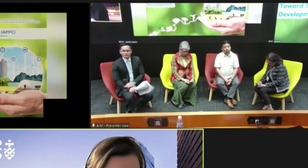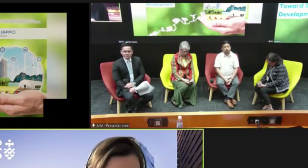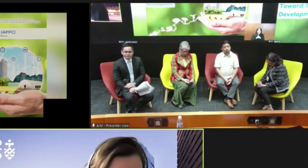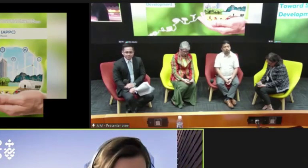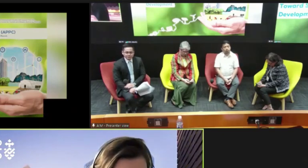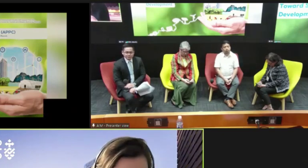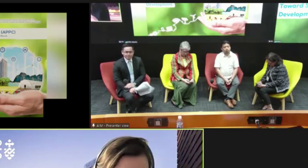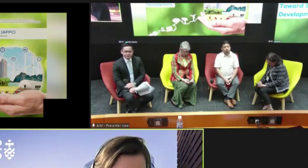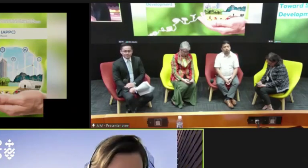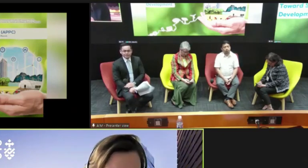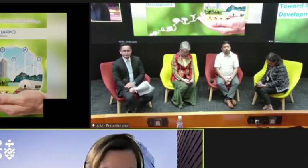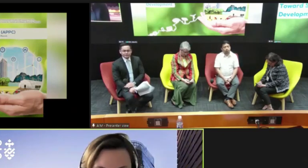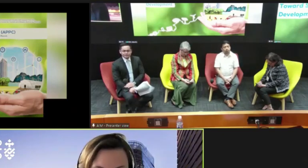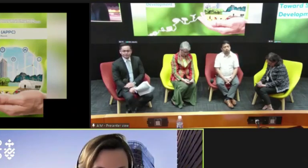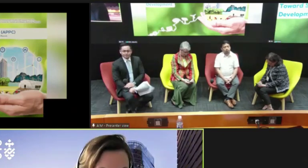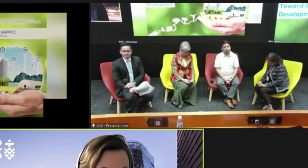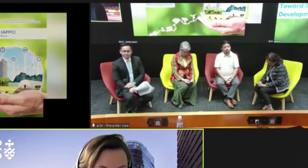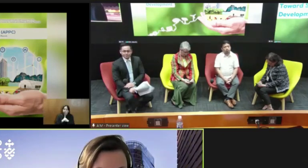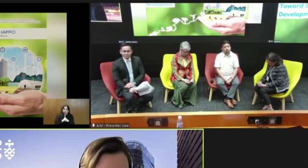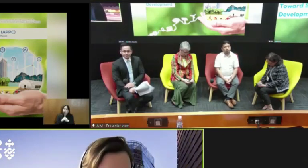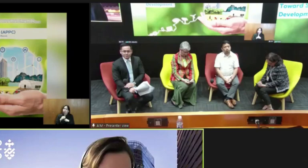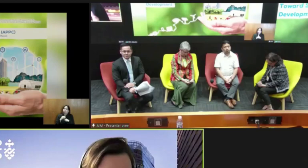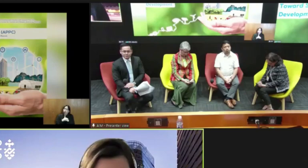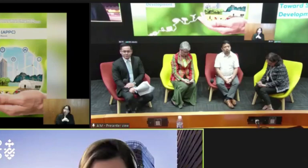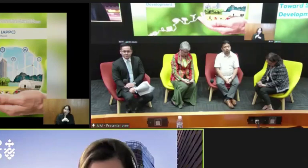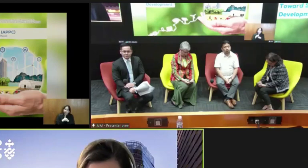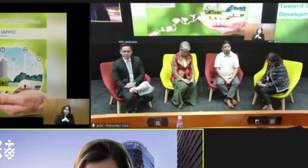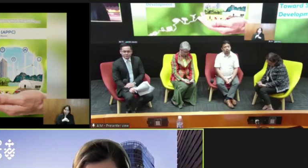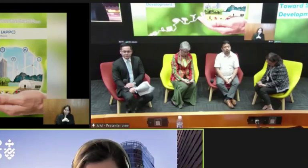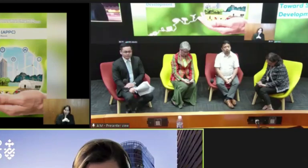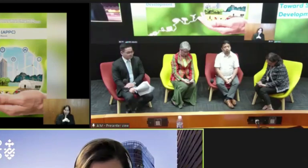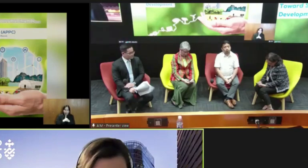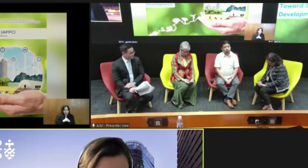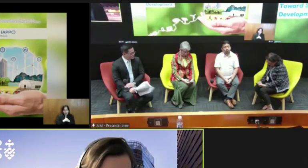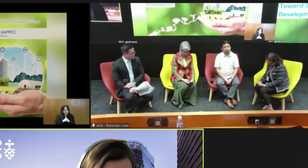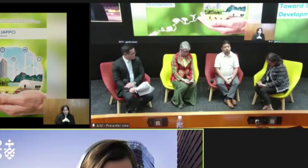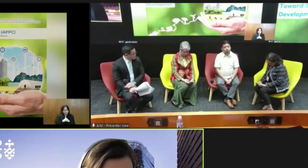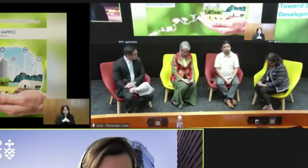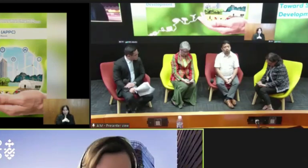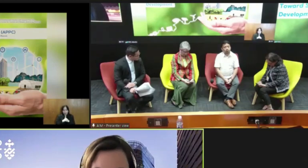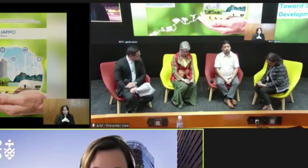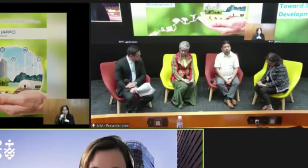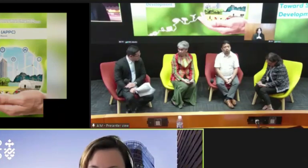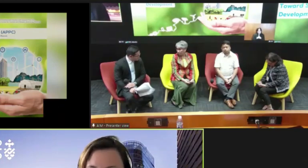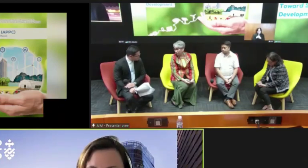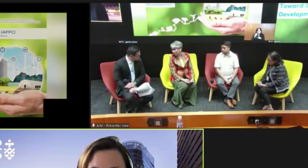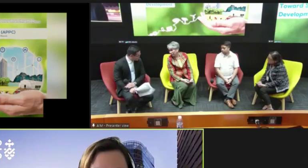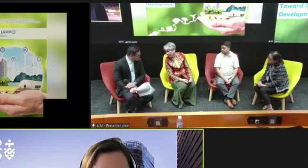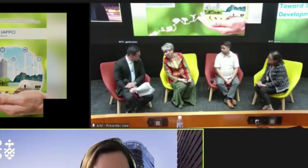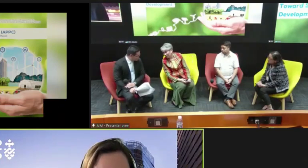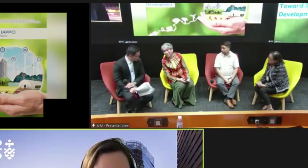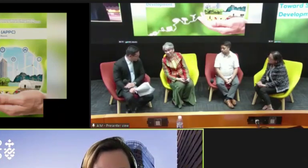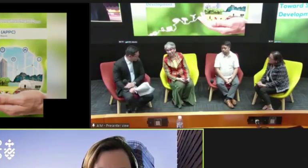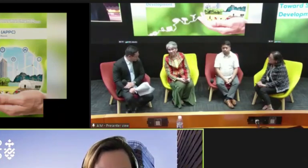So whether that's, you know, hanging the towel up or using you know, buying secondhand clothing.